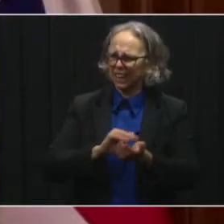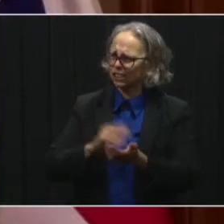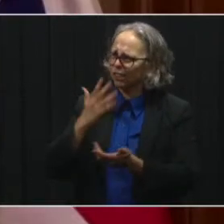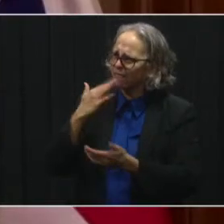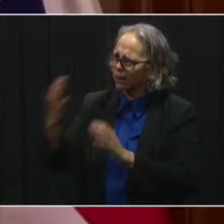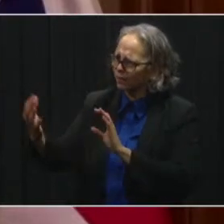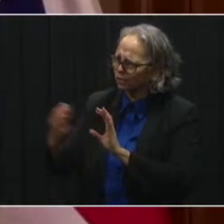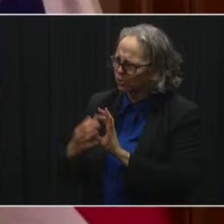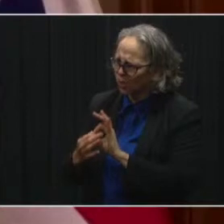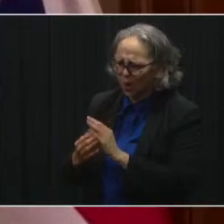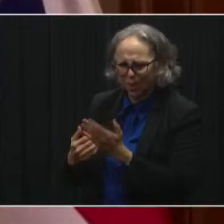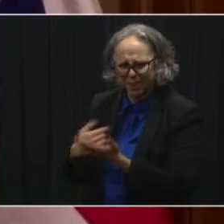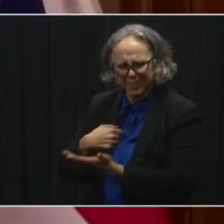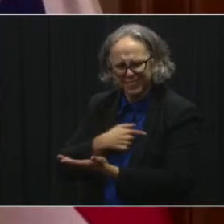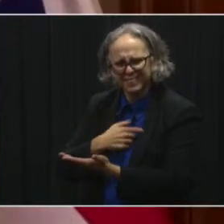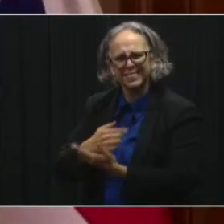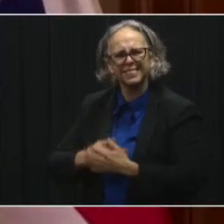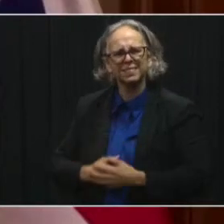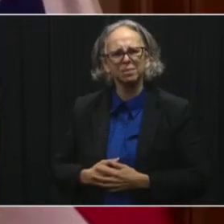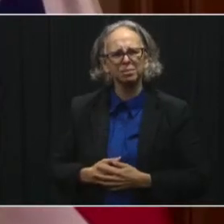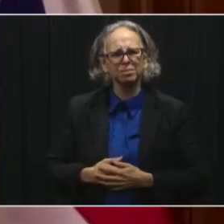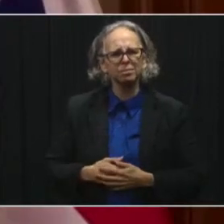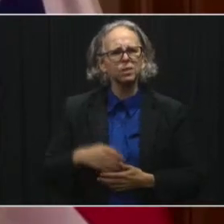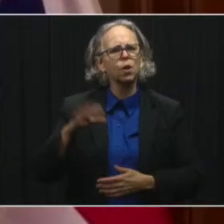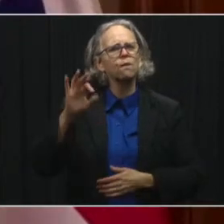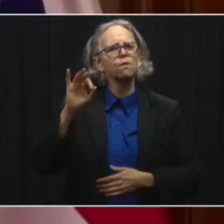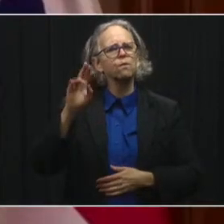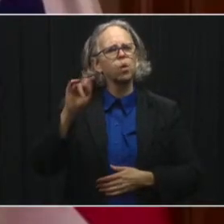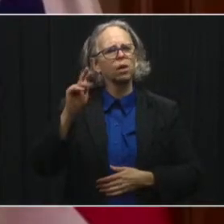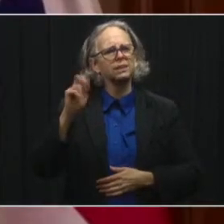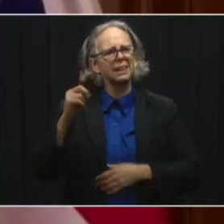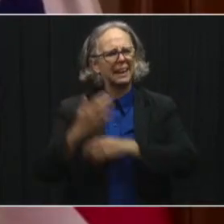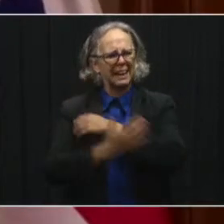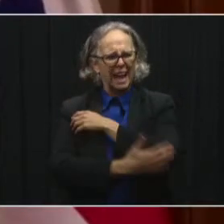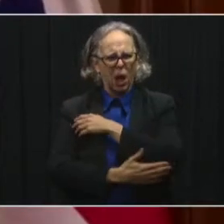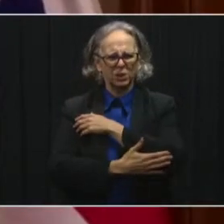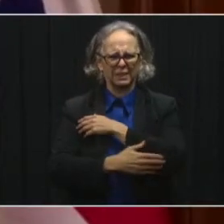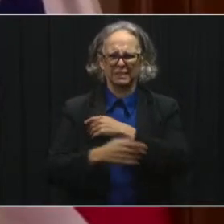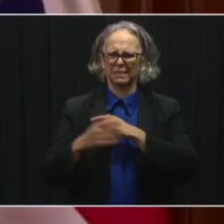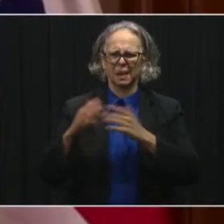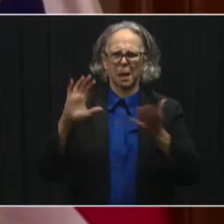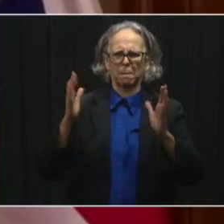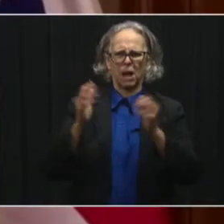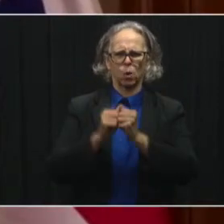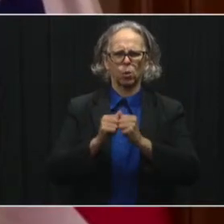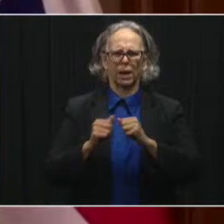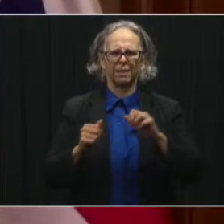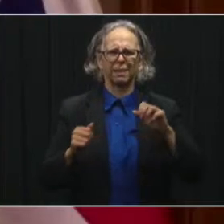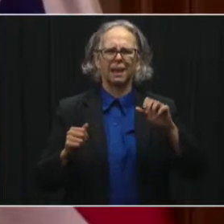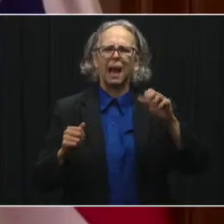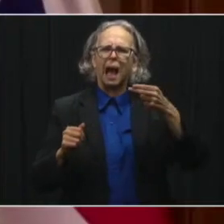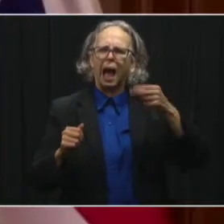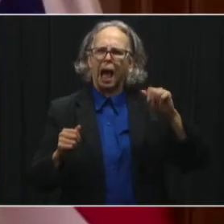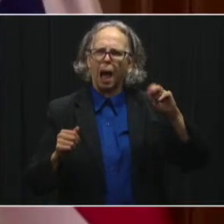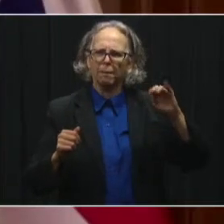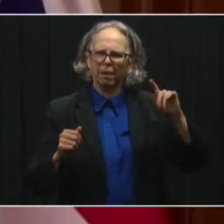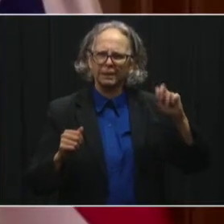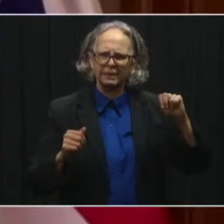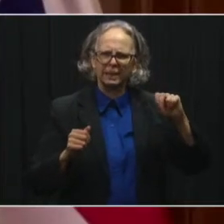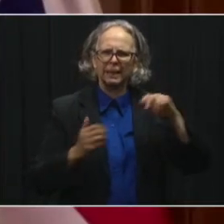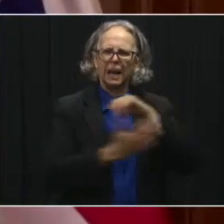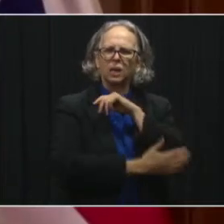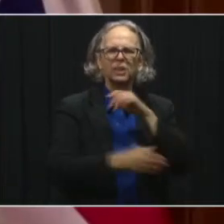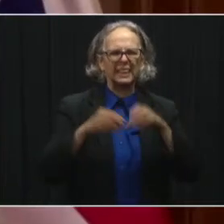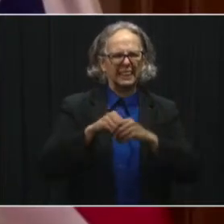And Fulton County, a little different county than Hamilton County and